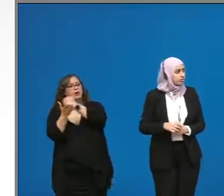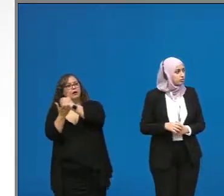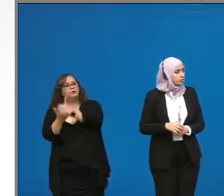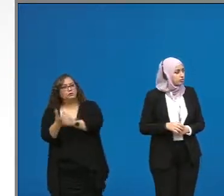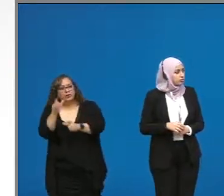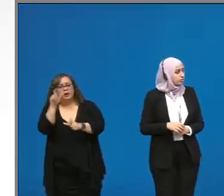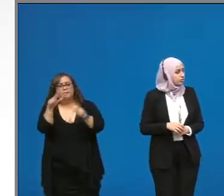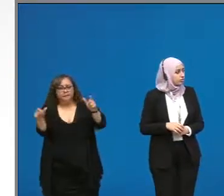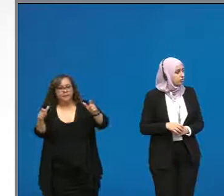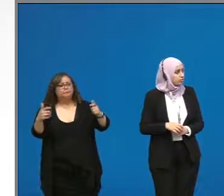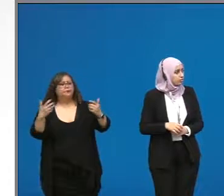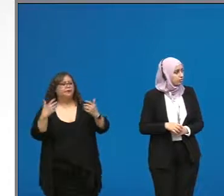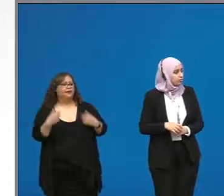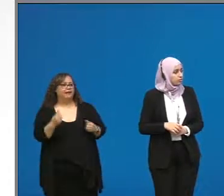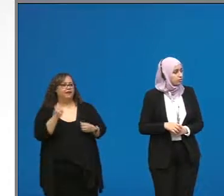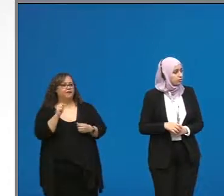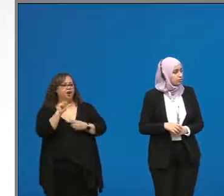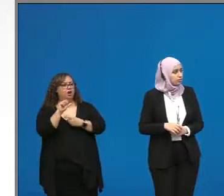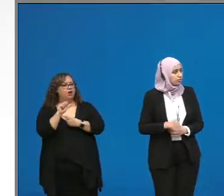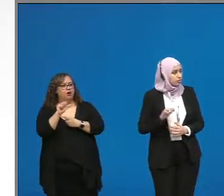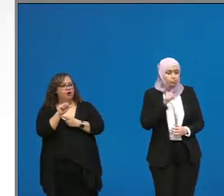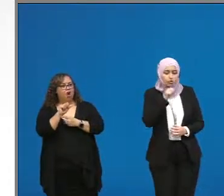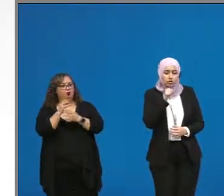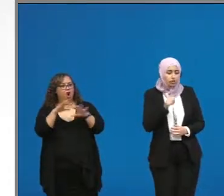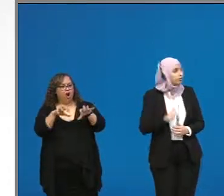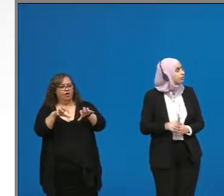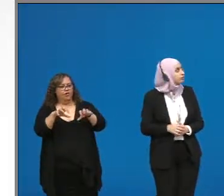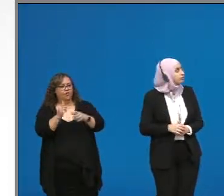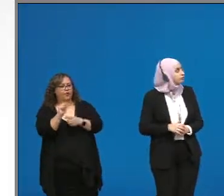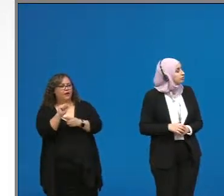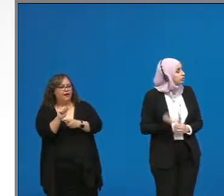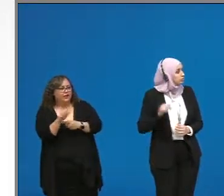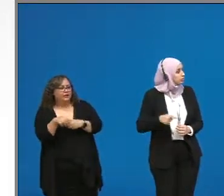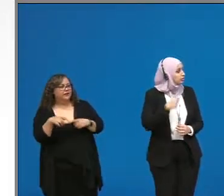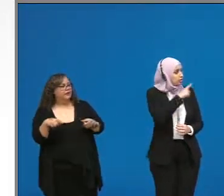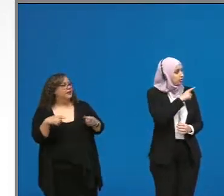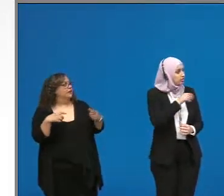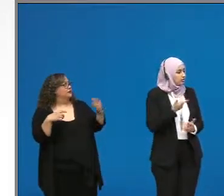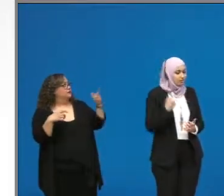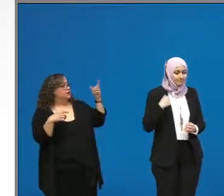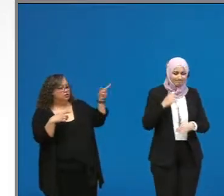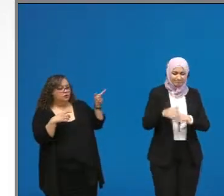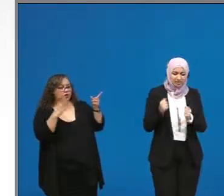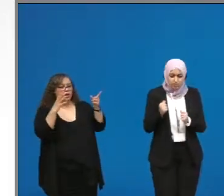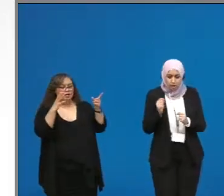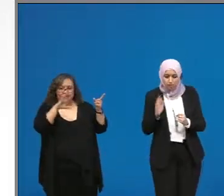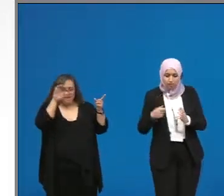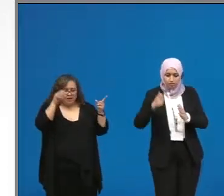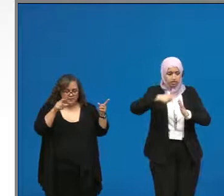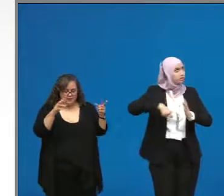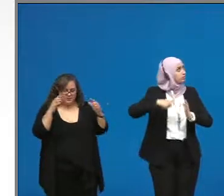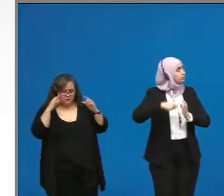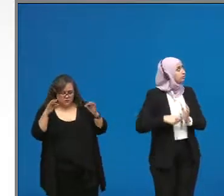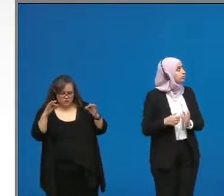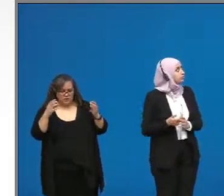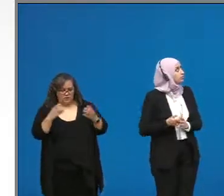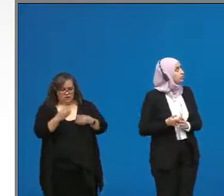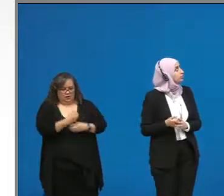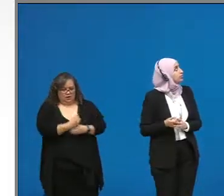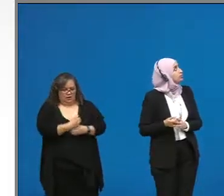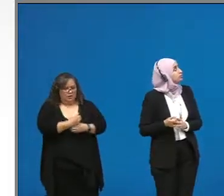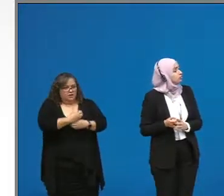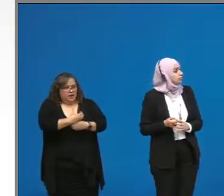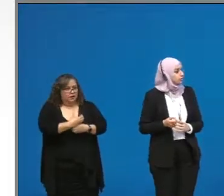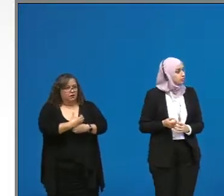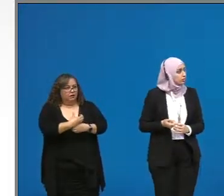challenge that they had on daily life, a company went away and developed the big grips potato peeler. Why? So they made the